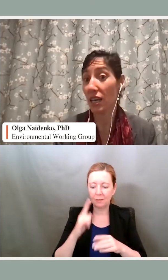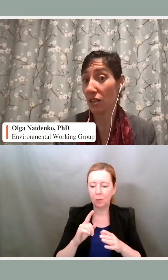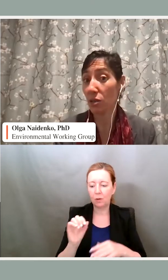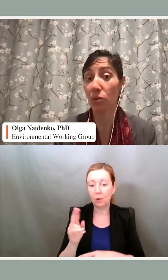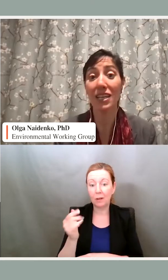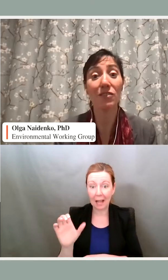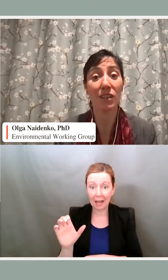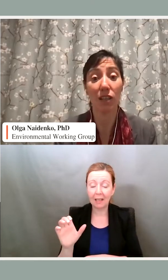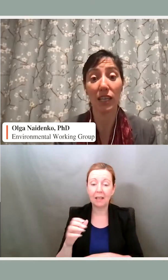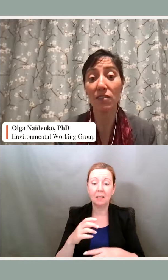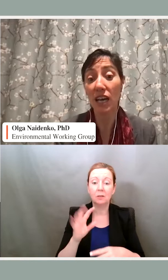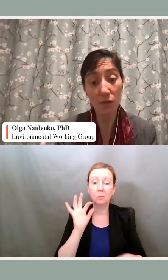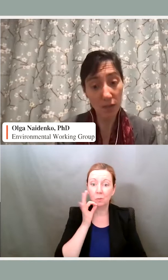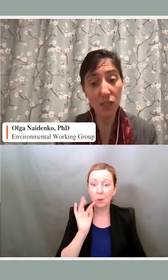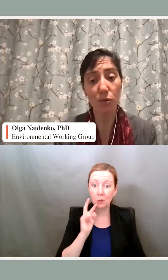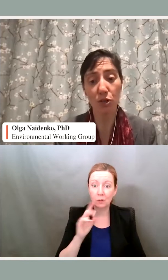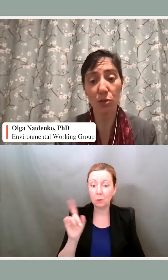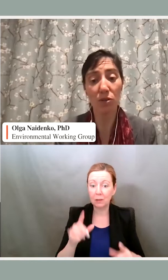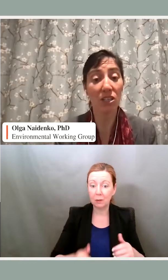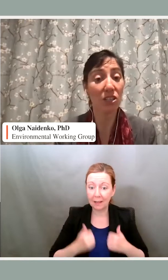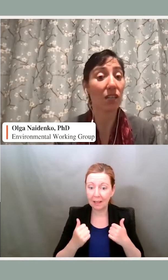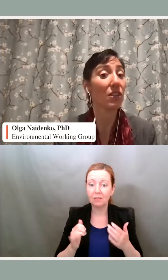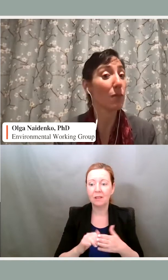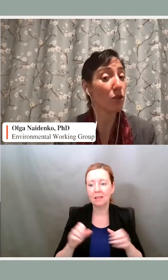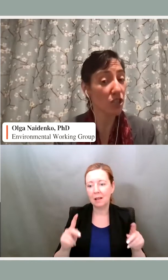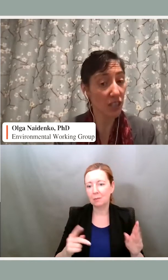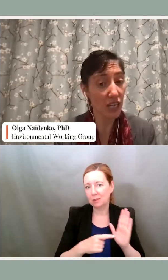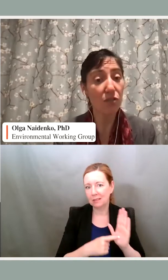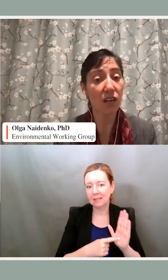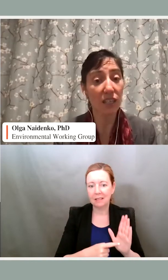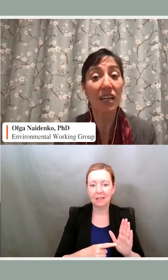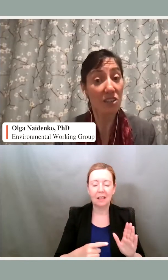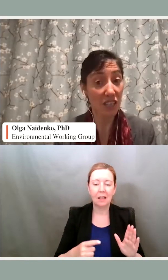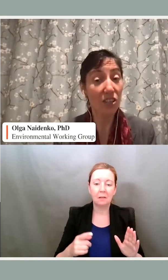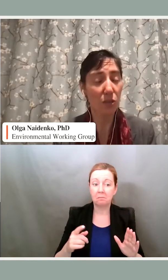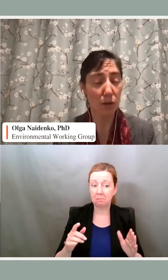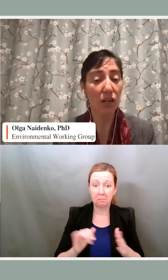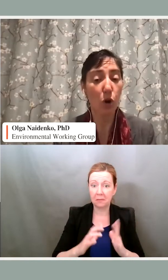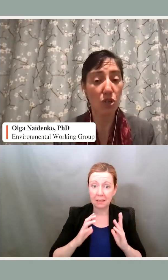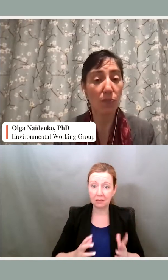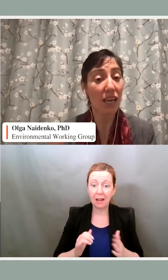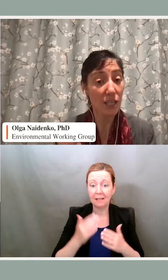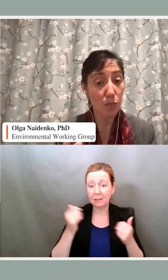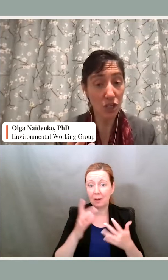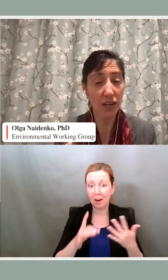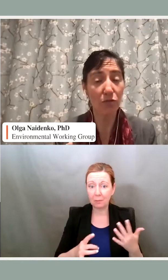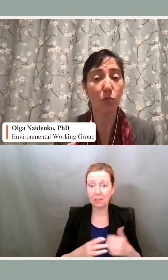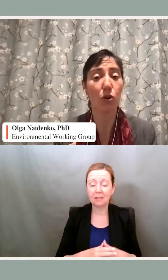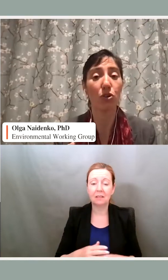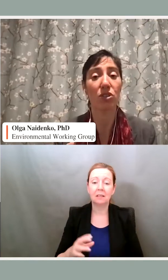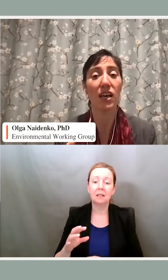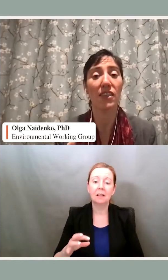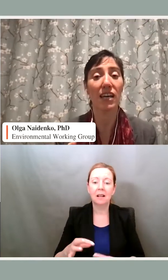produce in the place where one lives, when that opportunity presents itself, AWG does find that that is a better option, especially